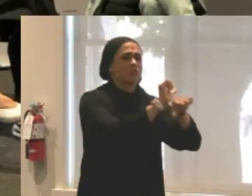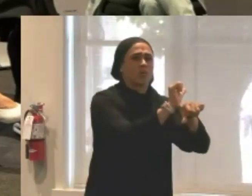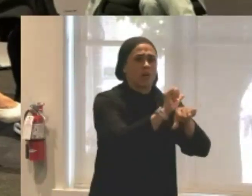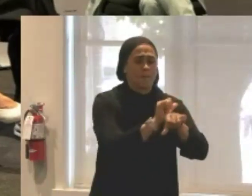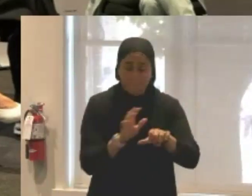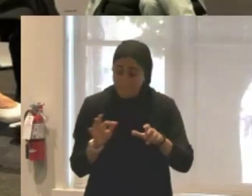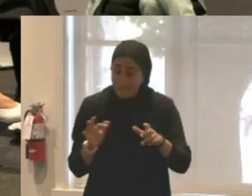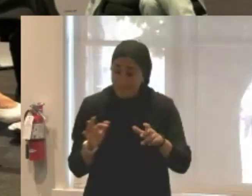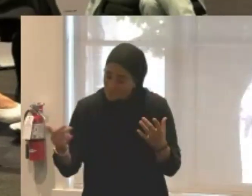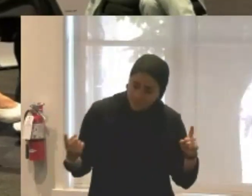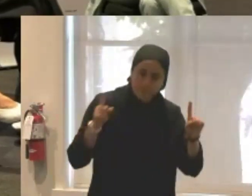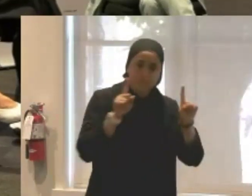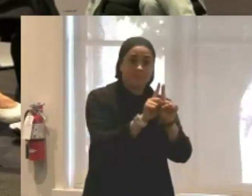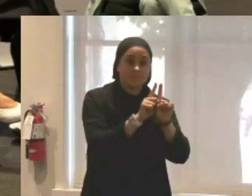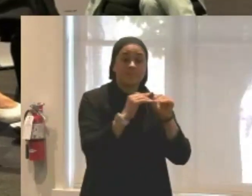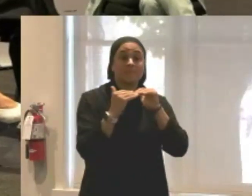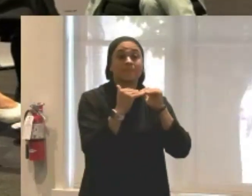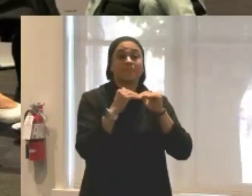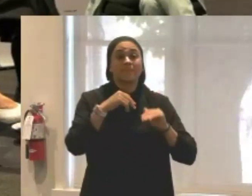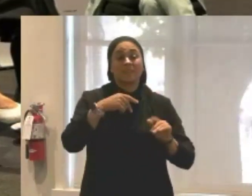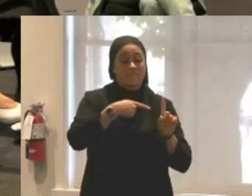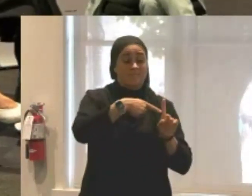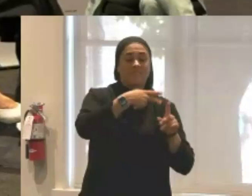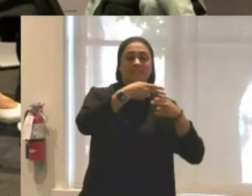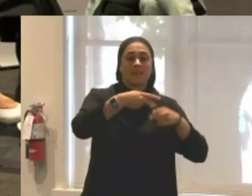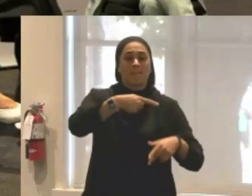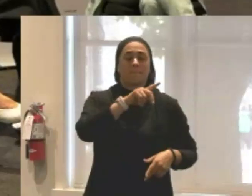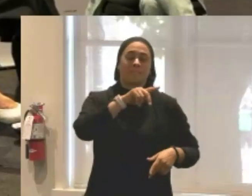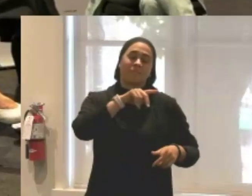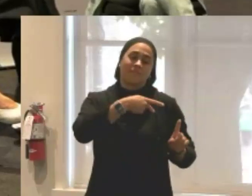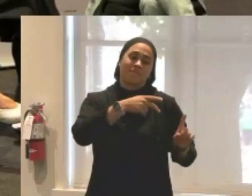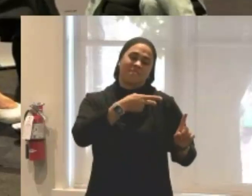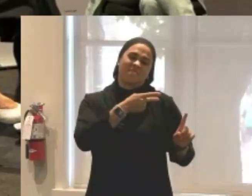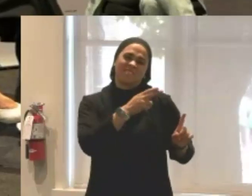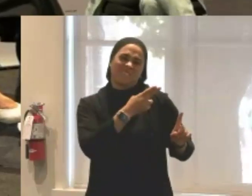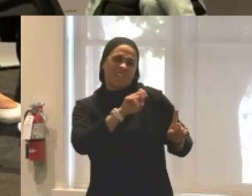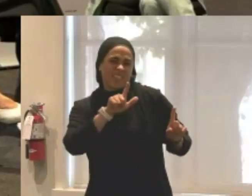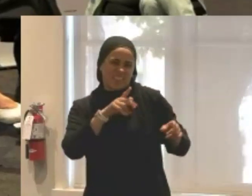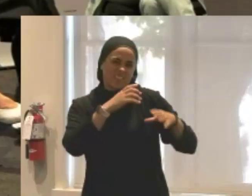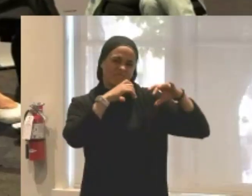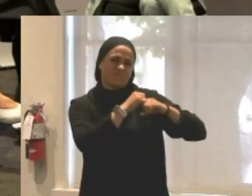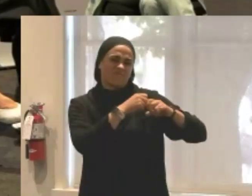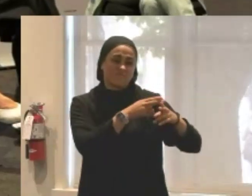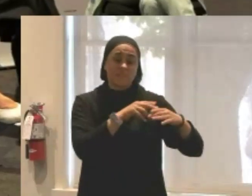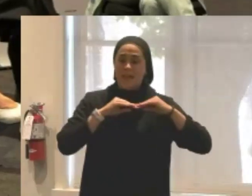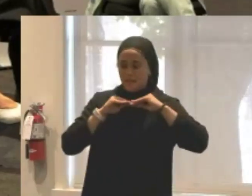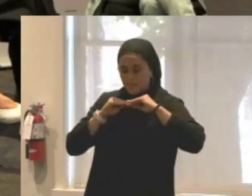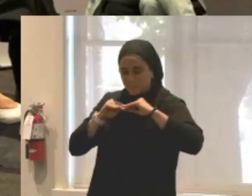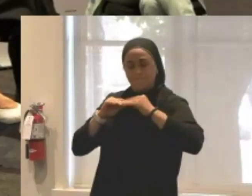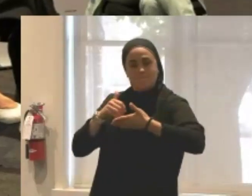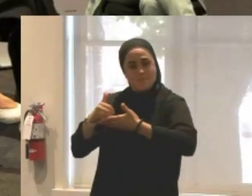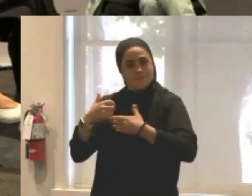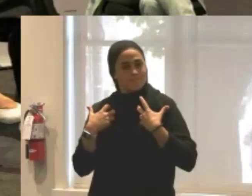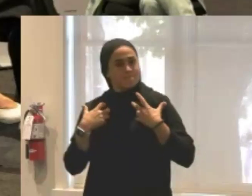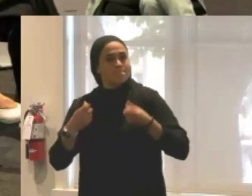matched with his youth mentor, Felipe, also known as Phil, Phil helped him gain confidence, Phil helped him improve his English, and eventually